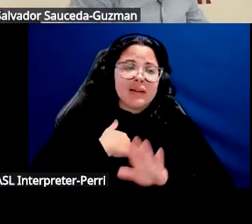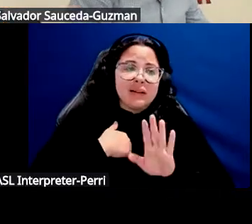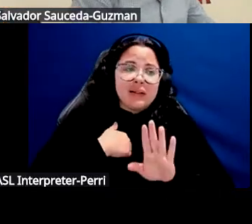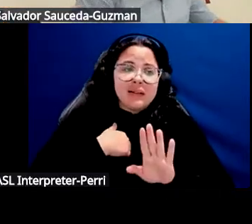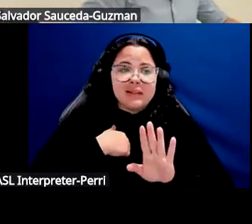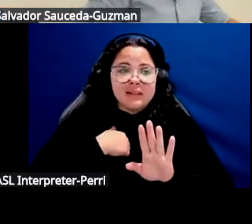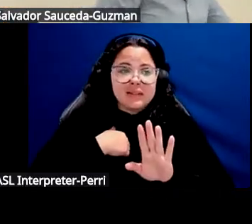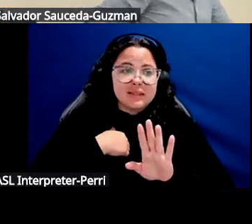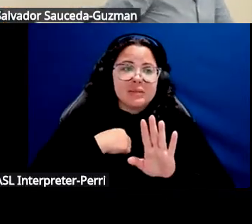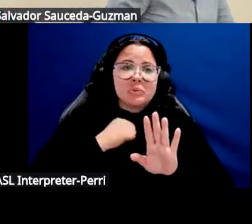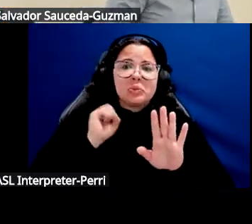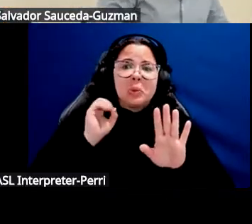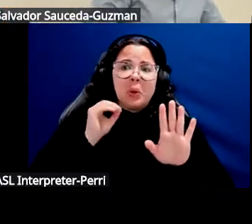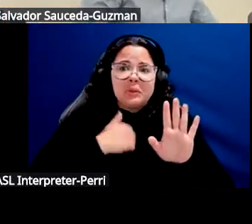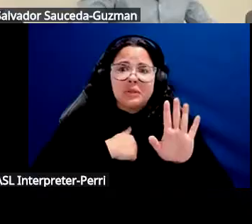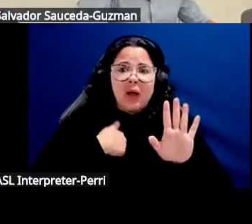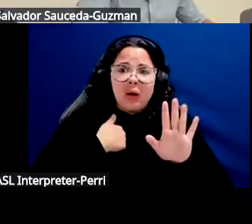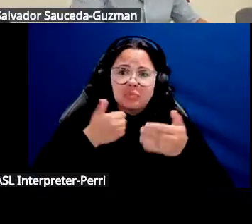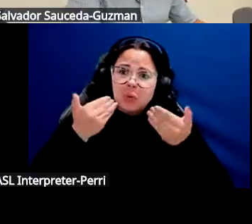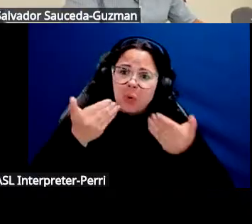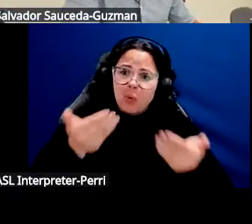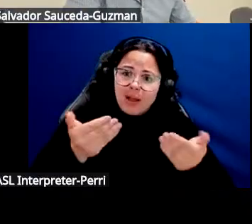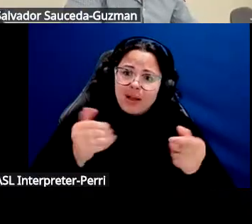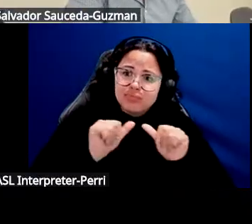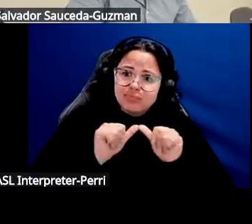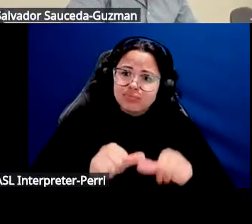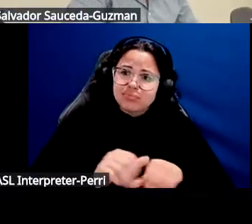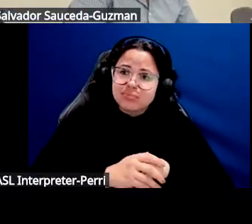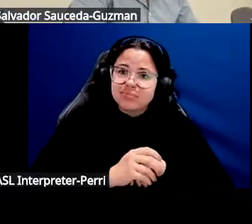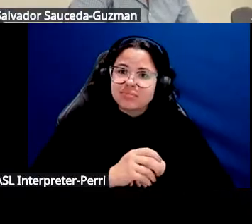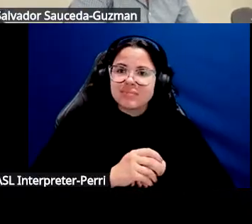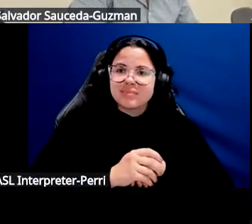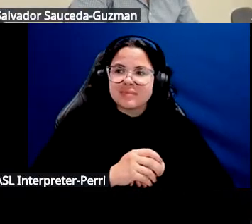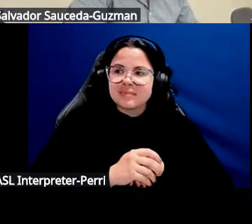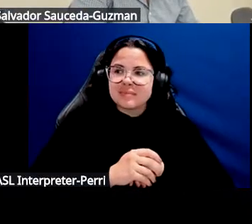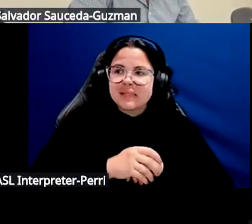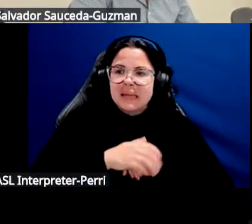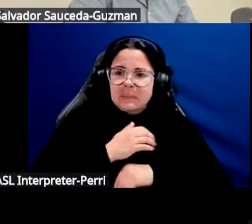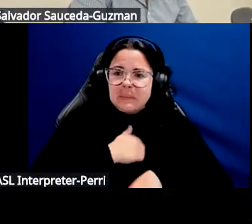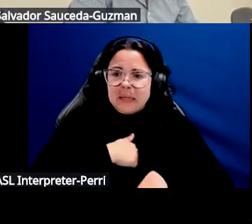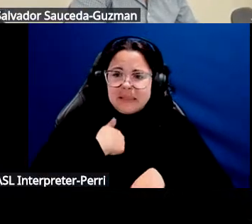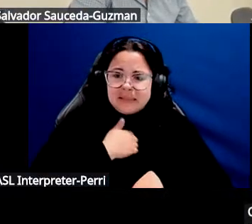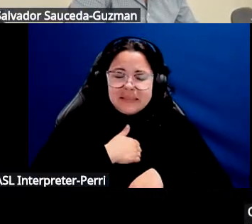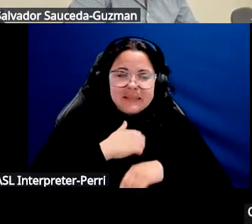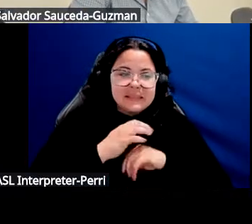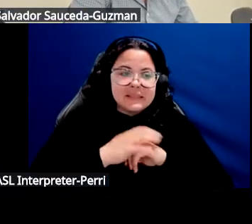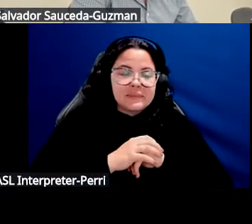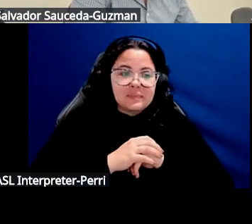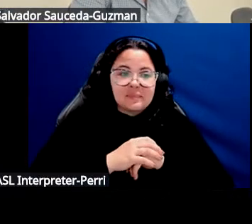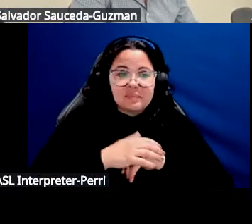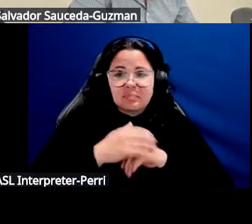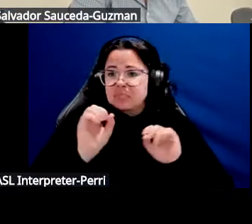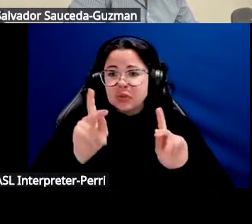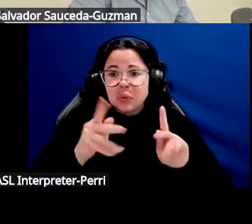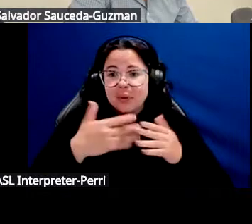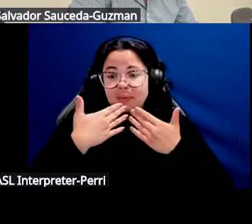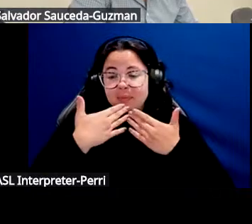okay. am so sorry. Go ahead, No worries. Commissioner Toby. Okay. I Thank you, apologize. Commissioner. It's